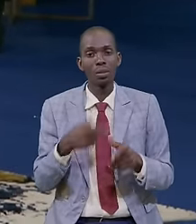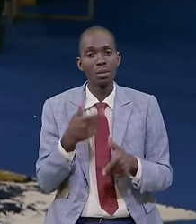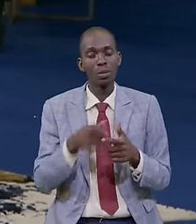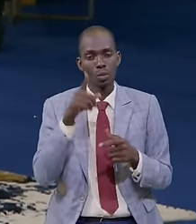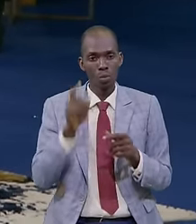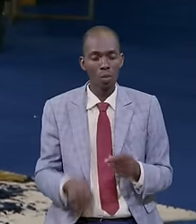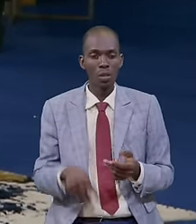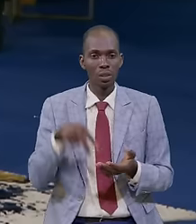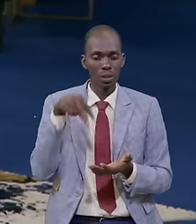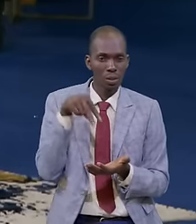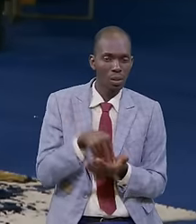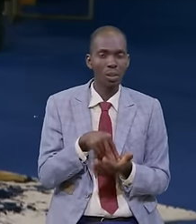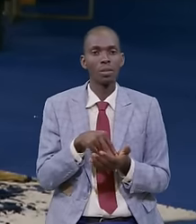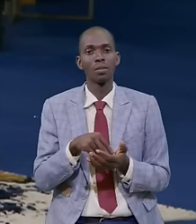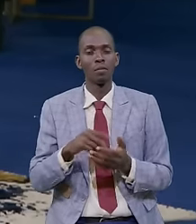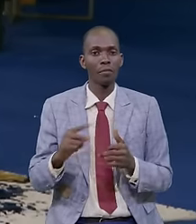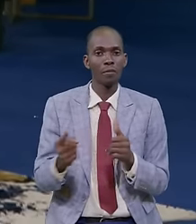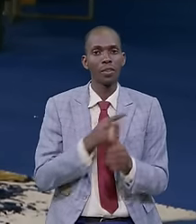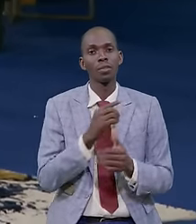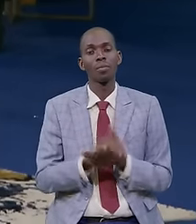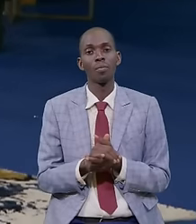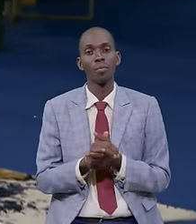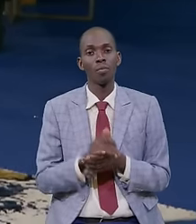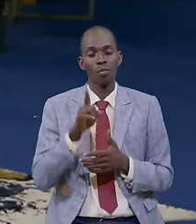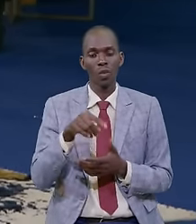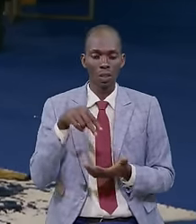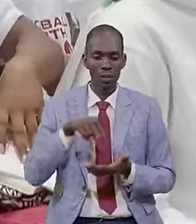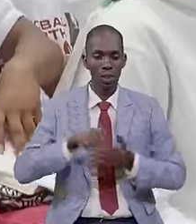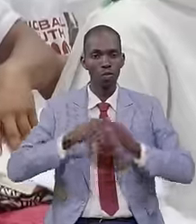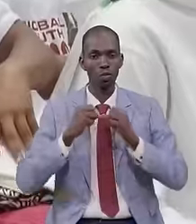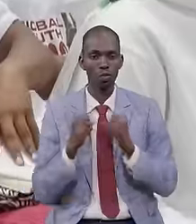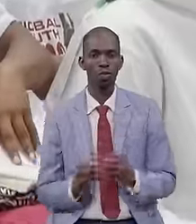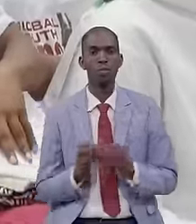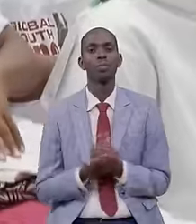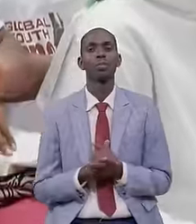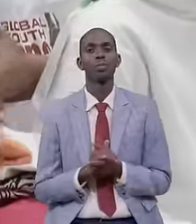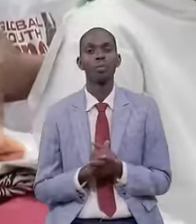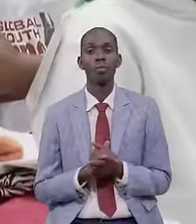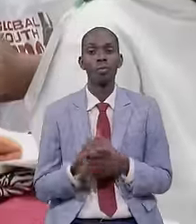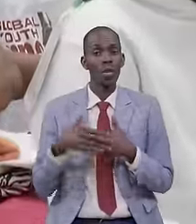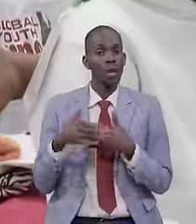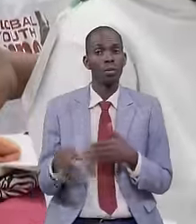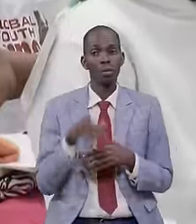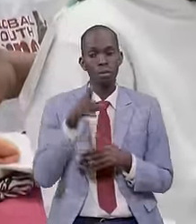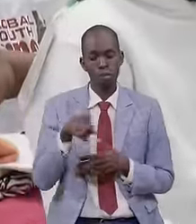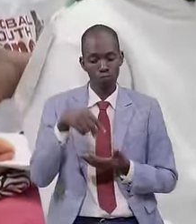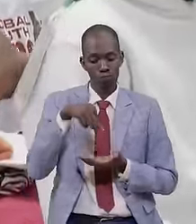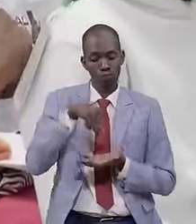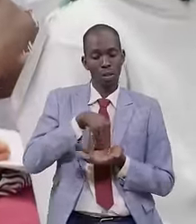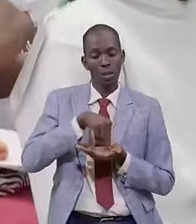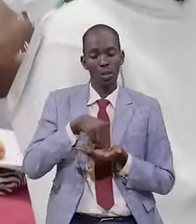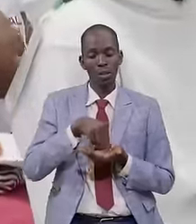stand first. You stand firm. You're firm. After you are standing, and other